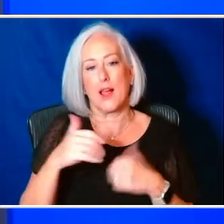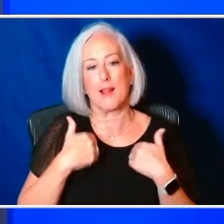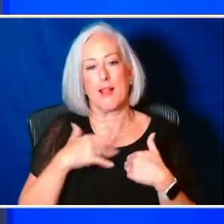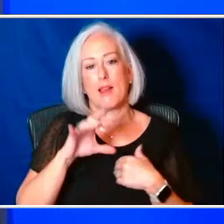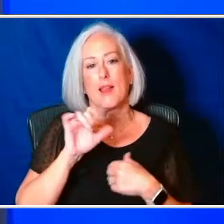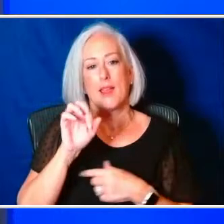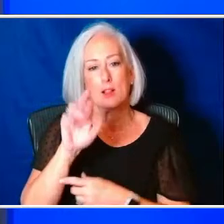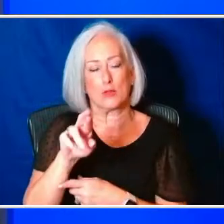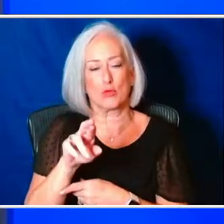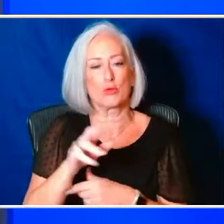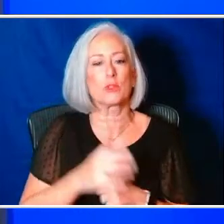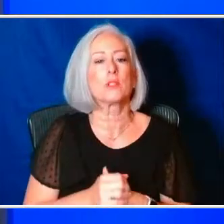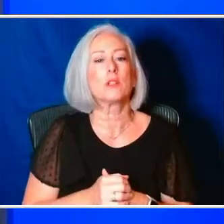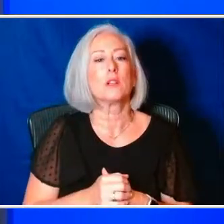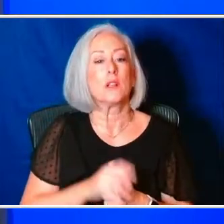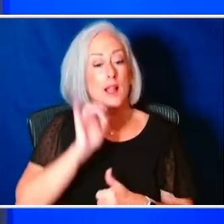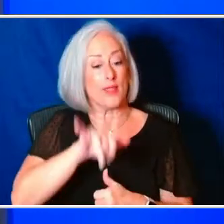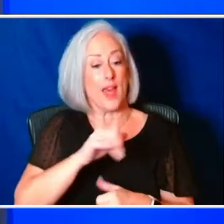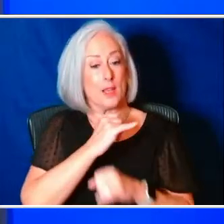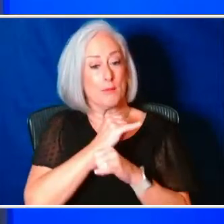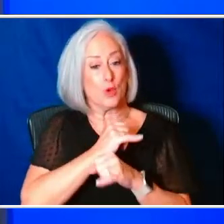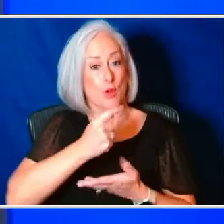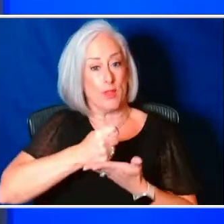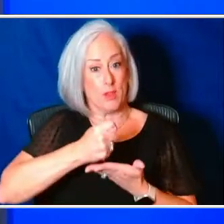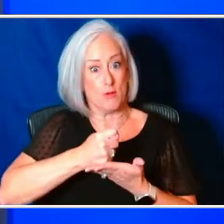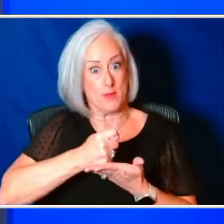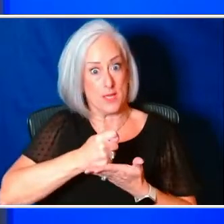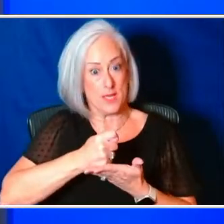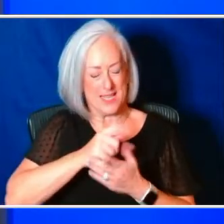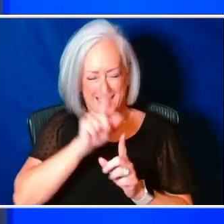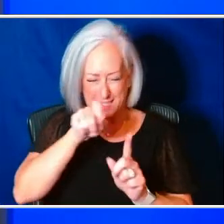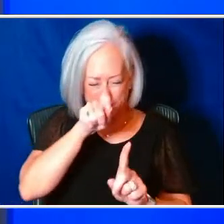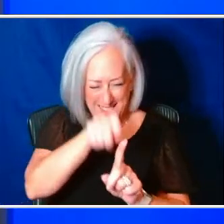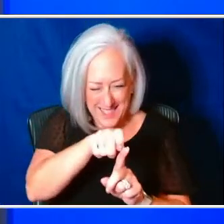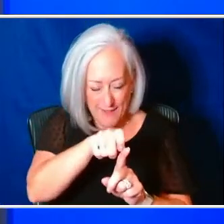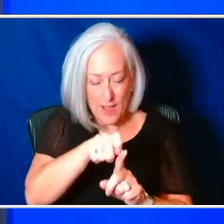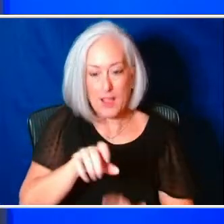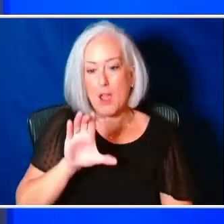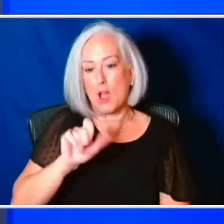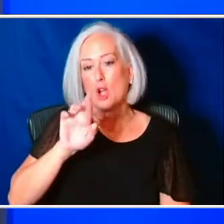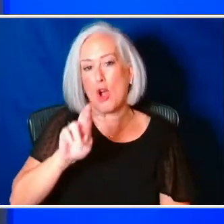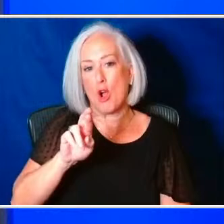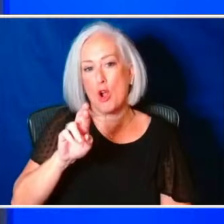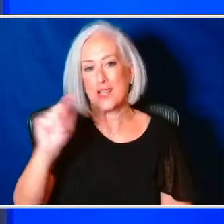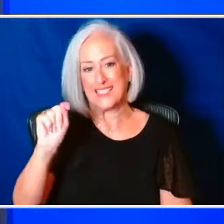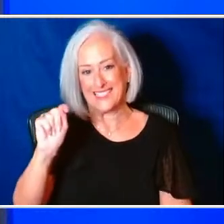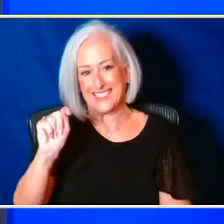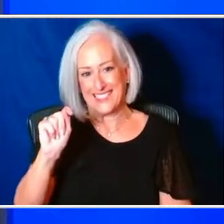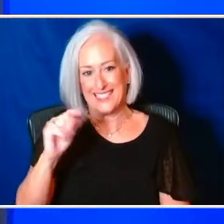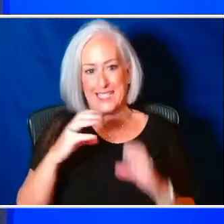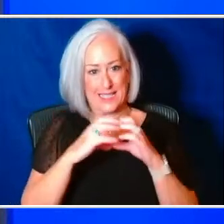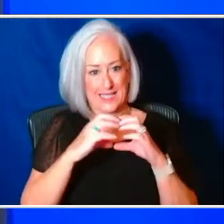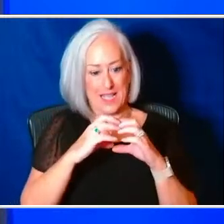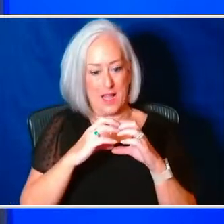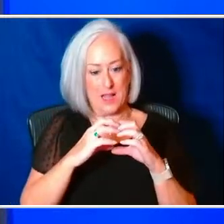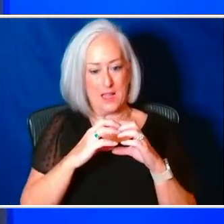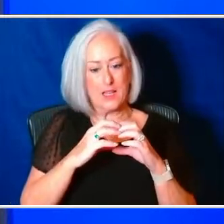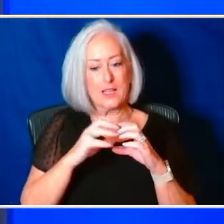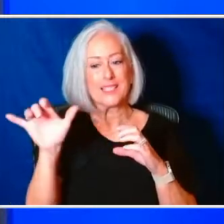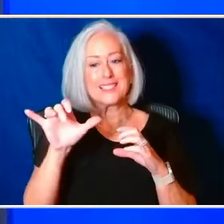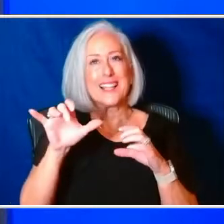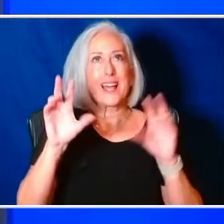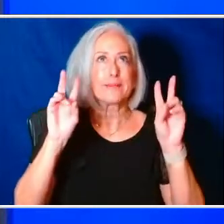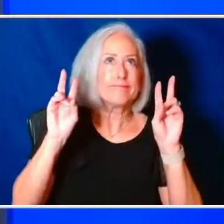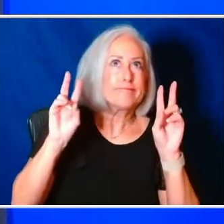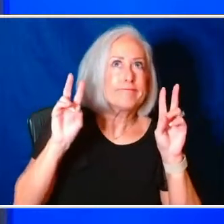is very specific. So the CAR T cell, it's almost like you have to make a key for specific keyhole, which is the